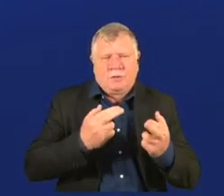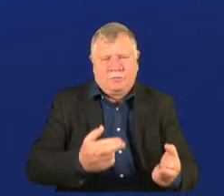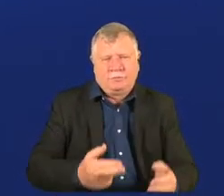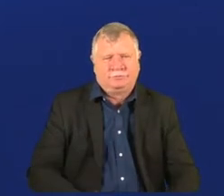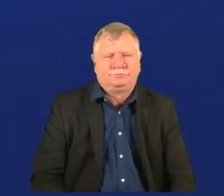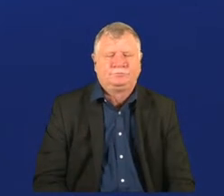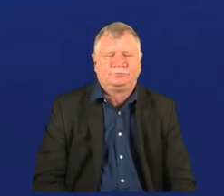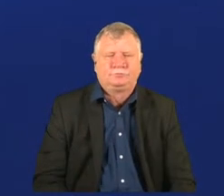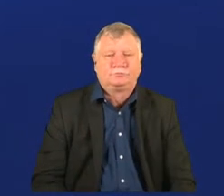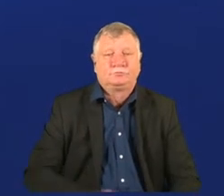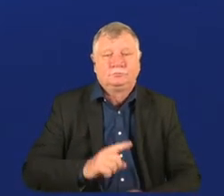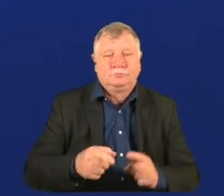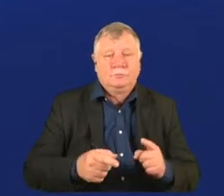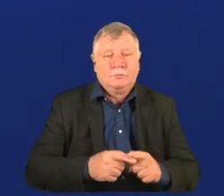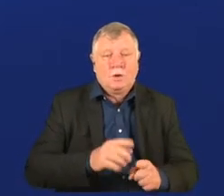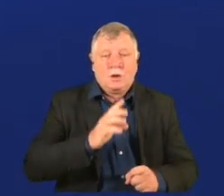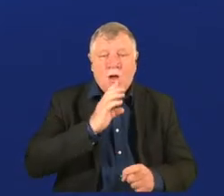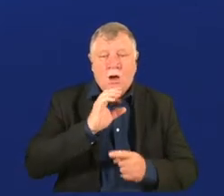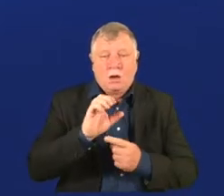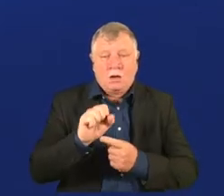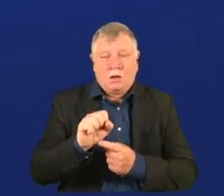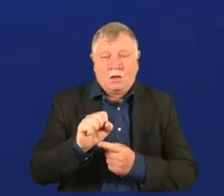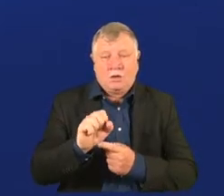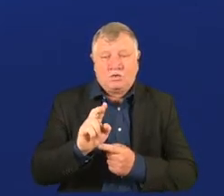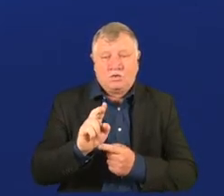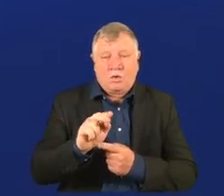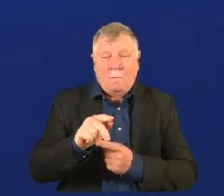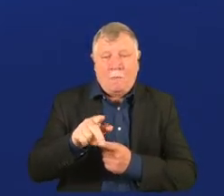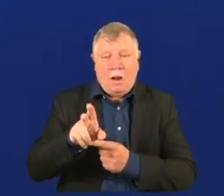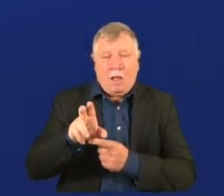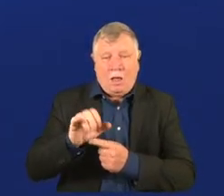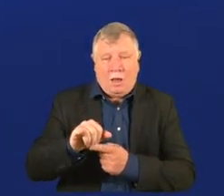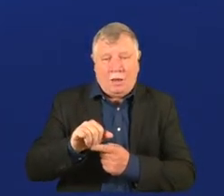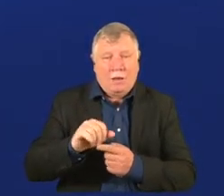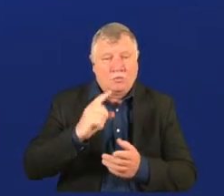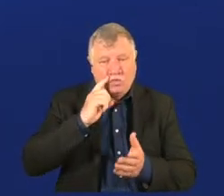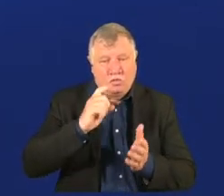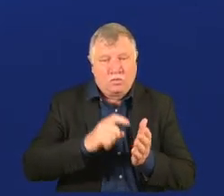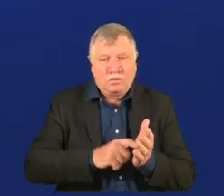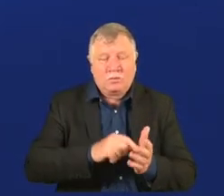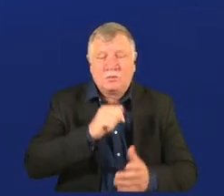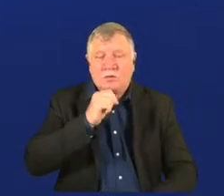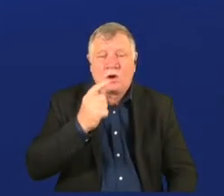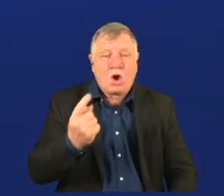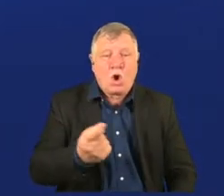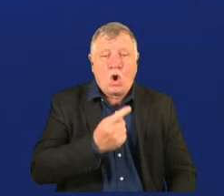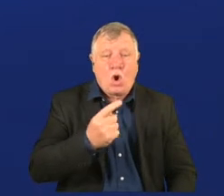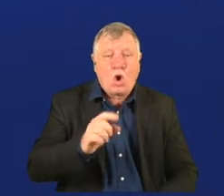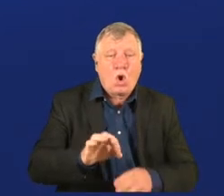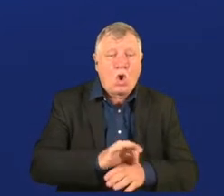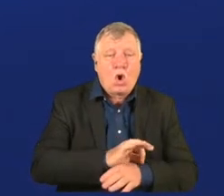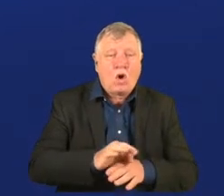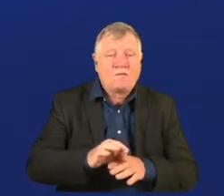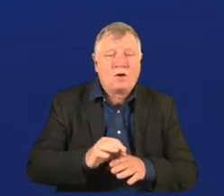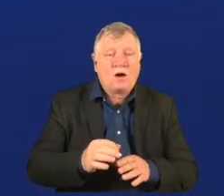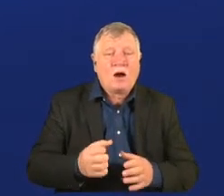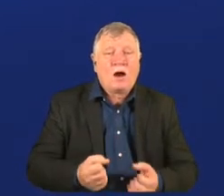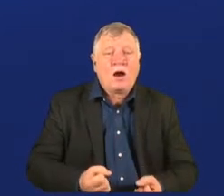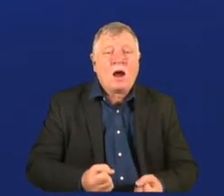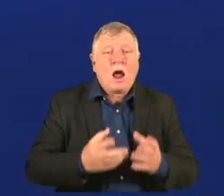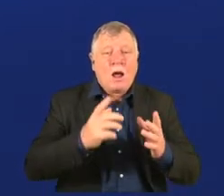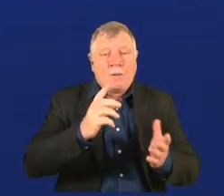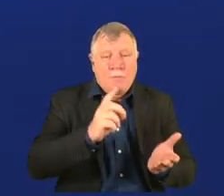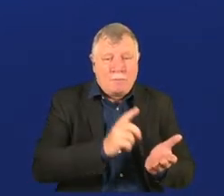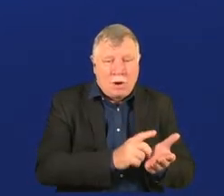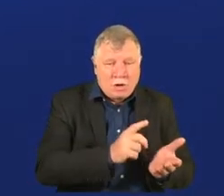make. When we talk about supply, it's very important to recognize that supply is not purely a function of the number of